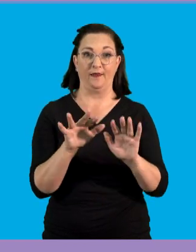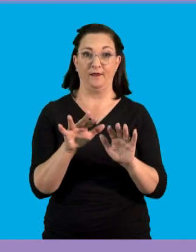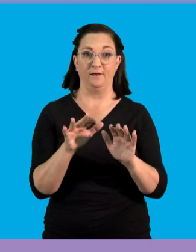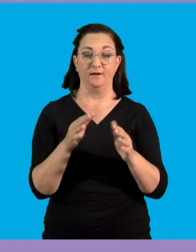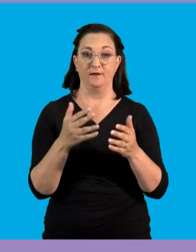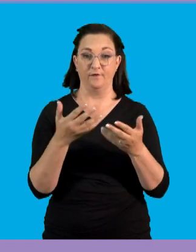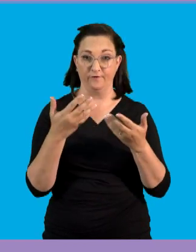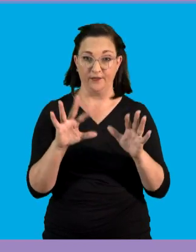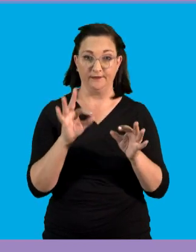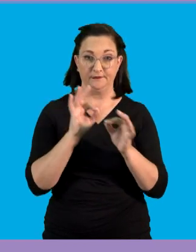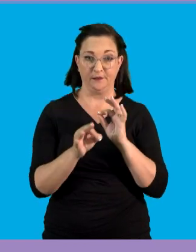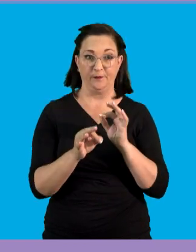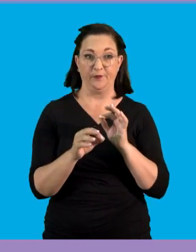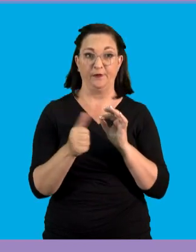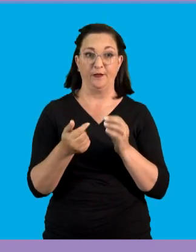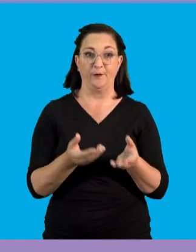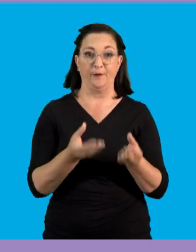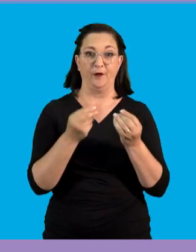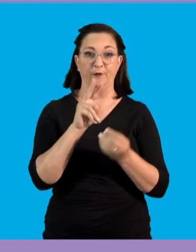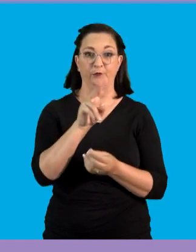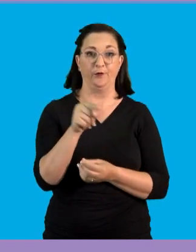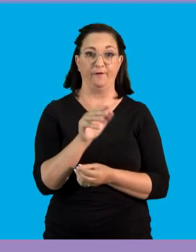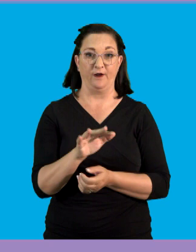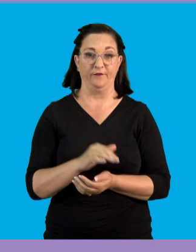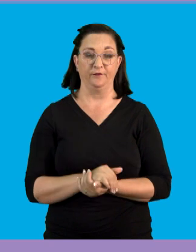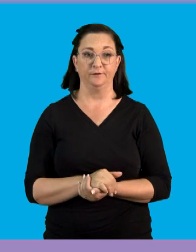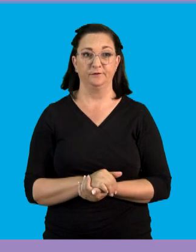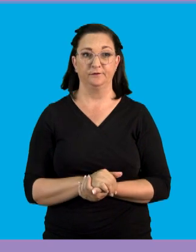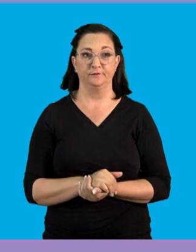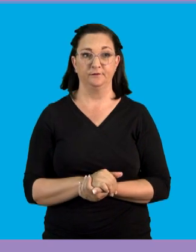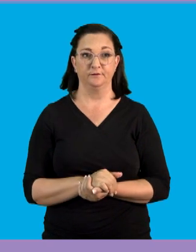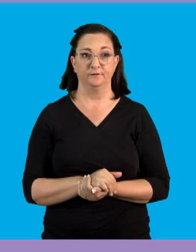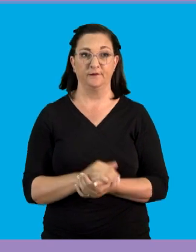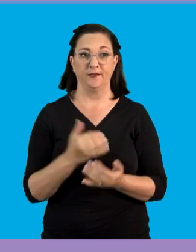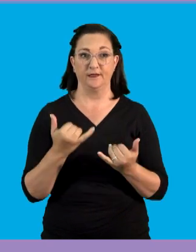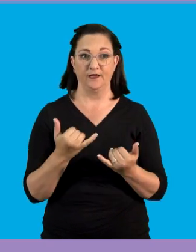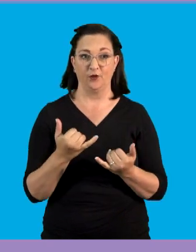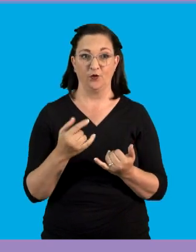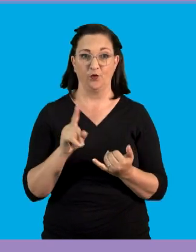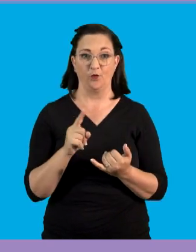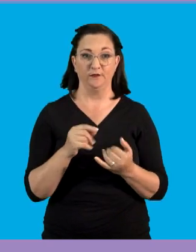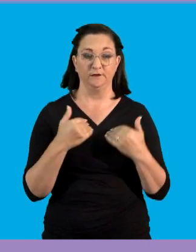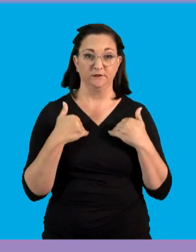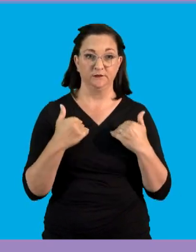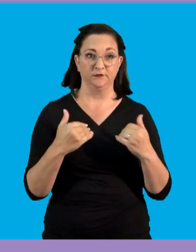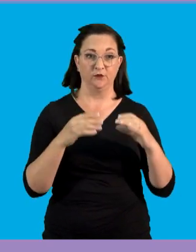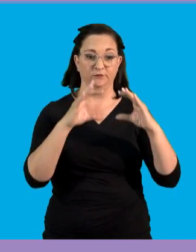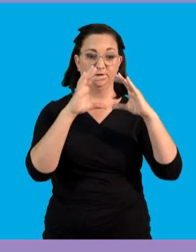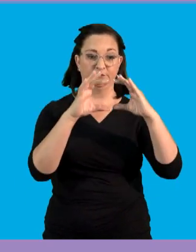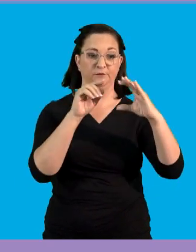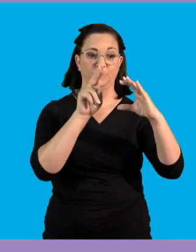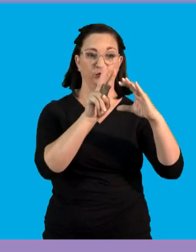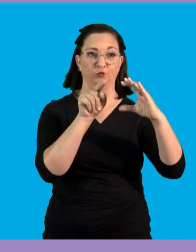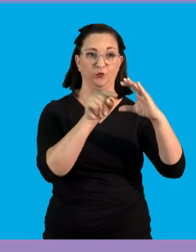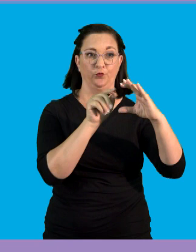4/10 and we did get 2/5. So what is going to happen here? We are starting with the original